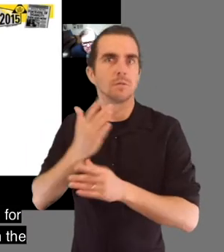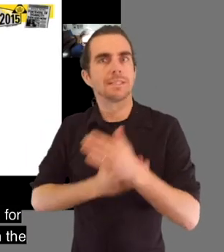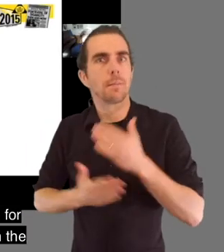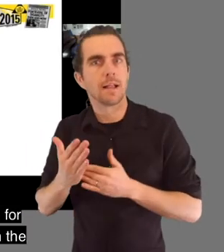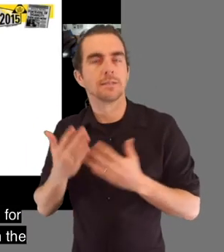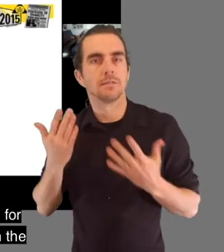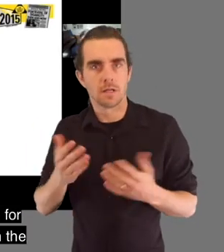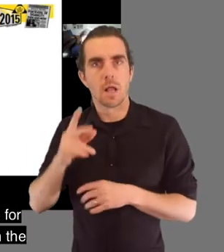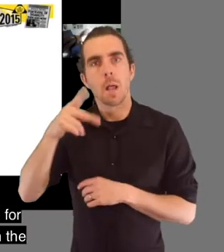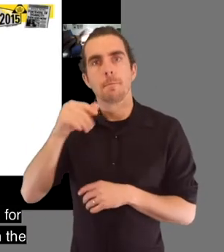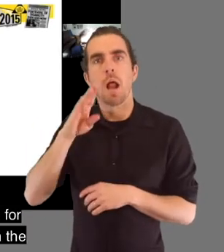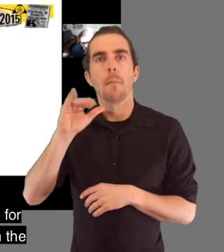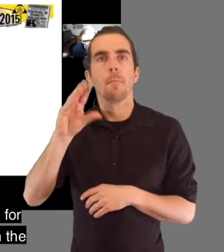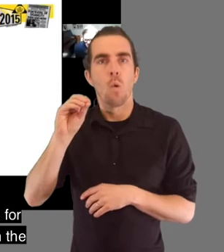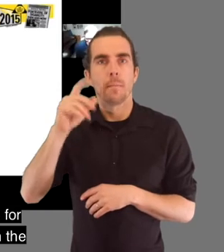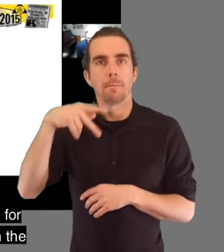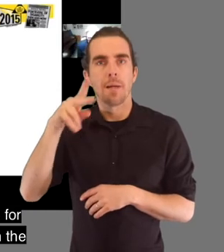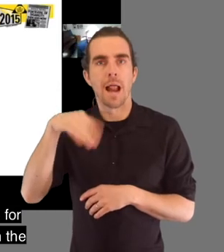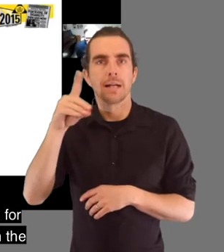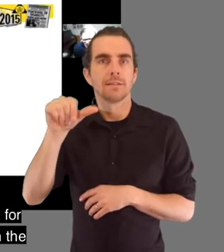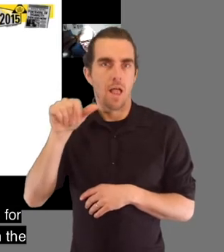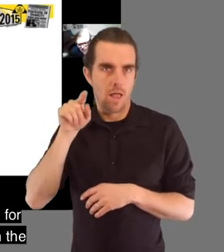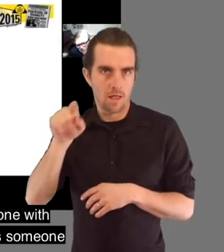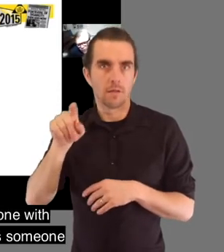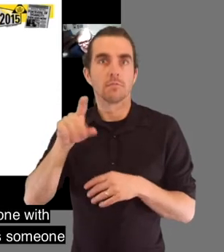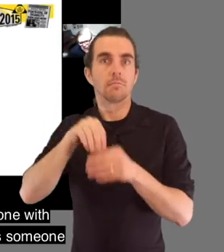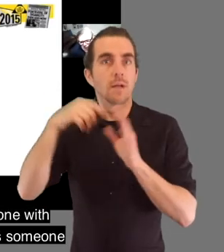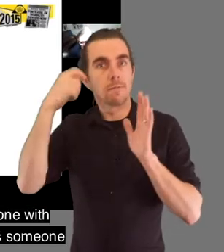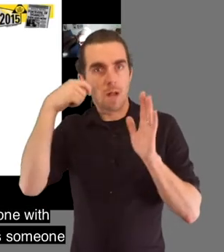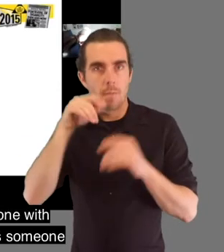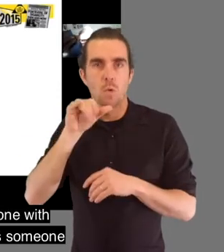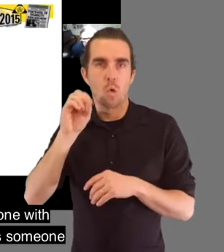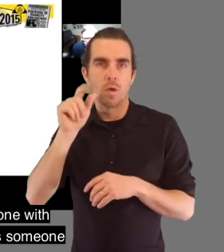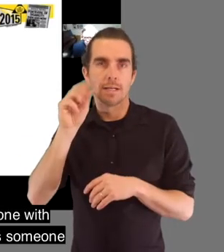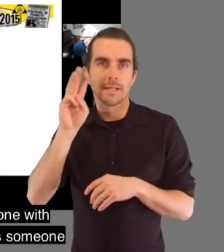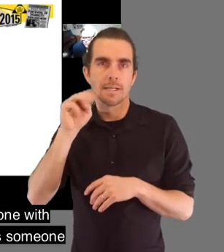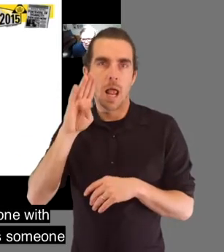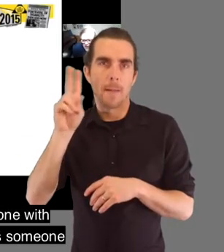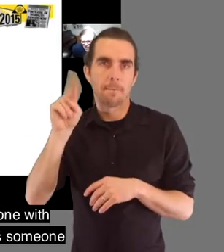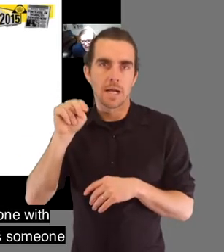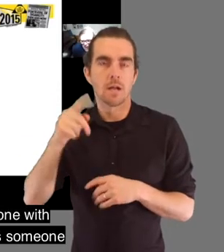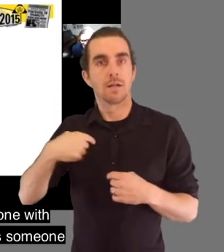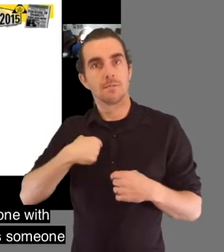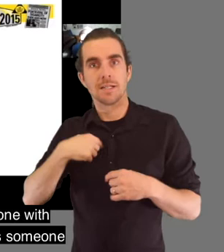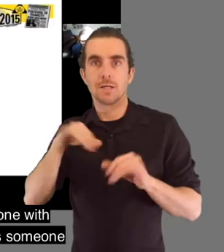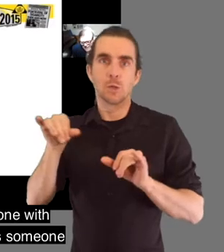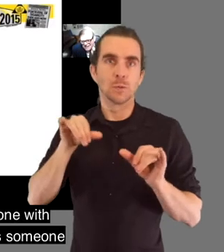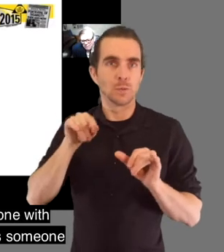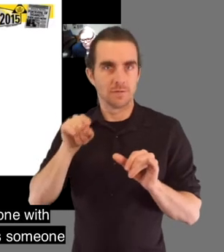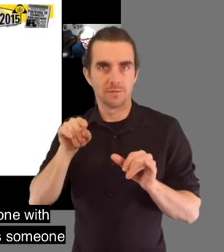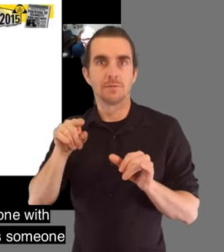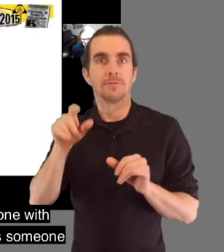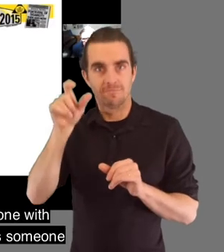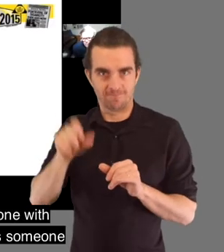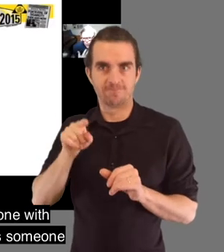disability rights. Pablo Pinedo in the film Ye También, or Me Too, is someone